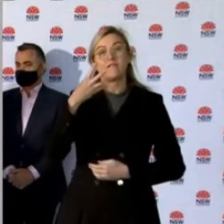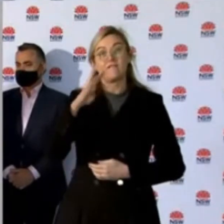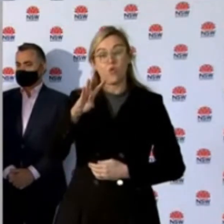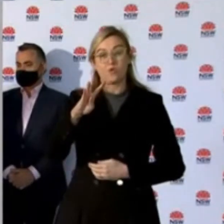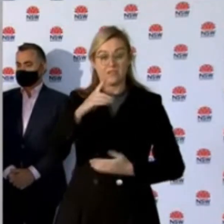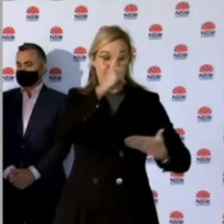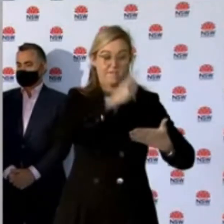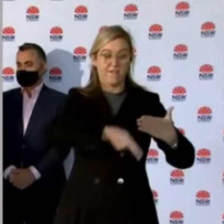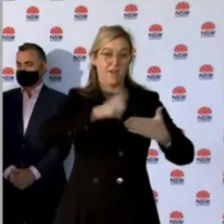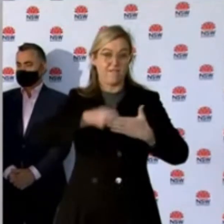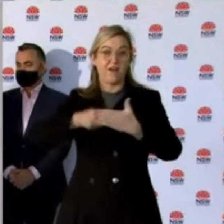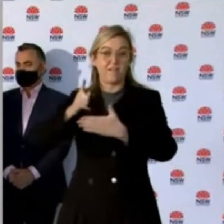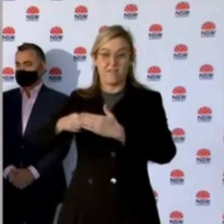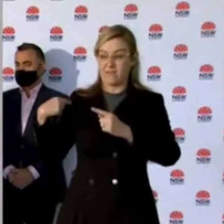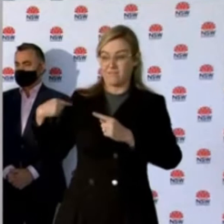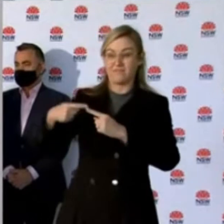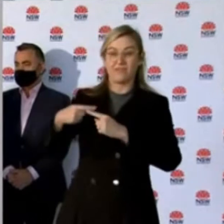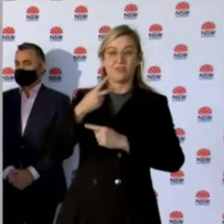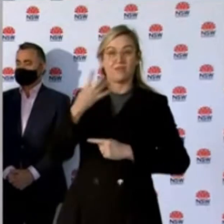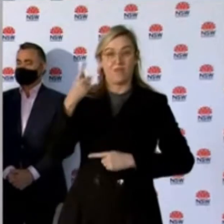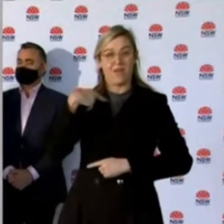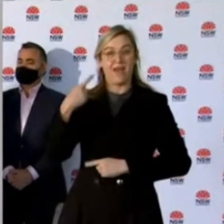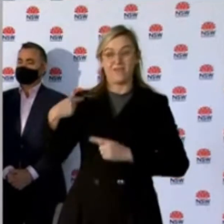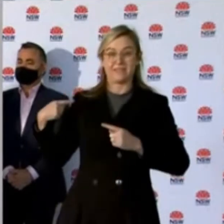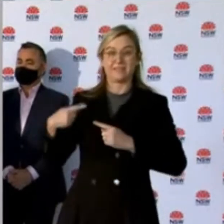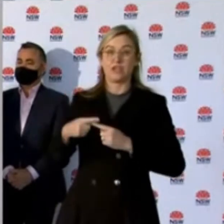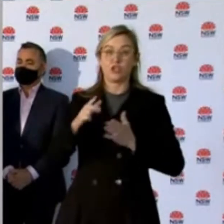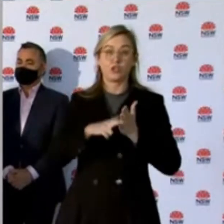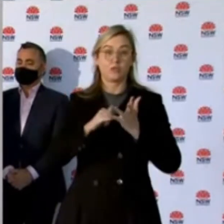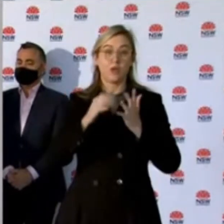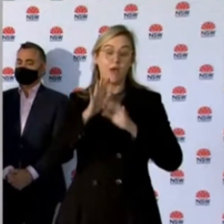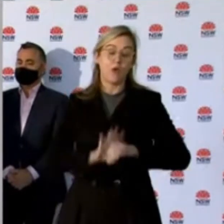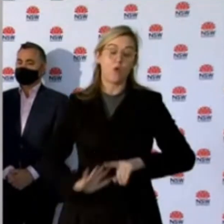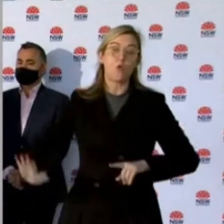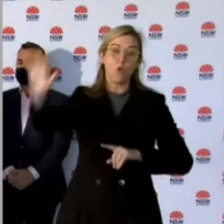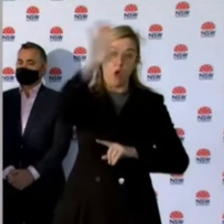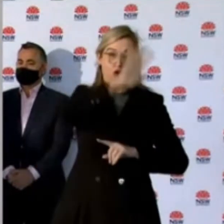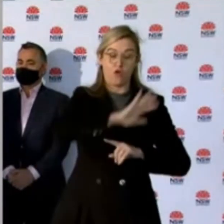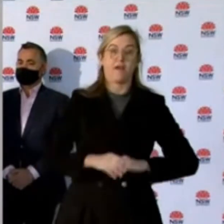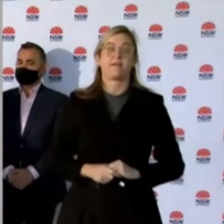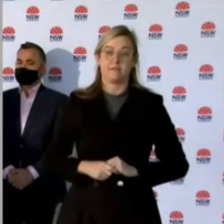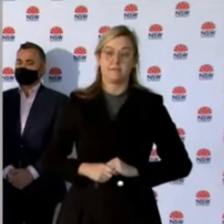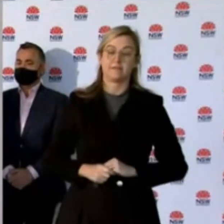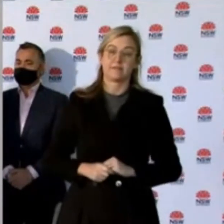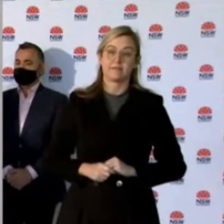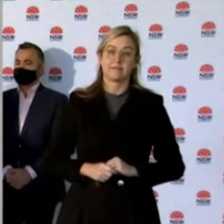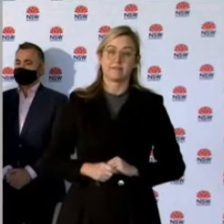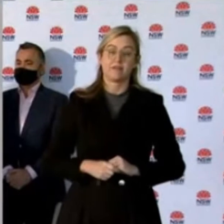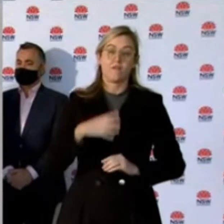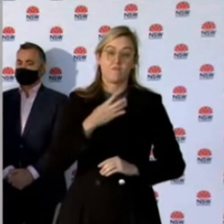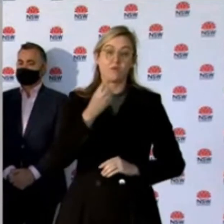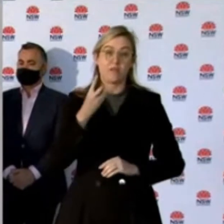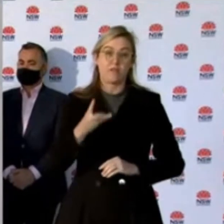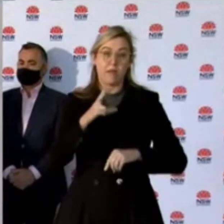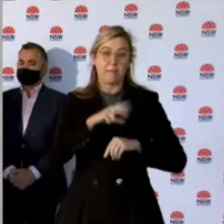in the last 24 hours right across the state. 43 police areas and police